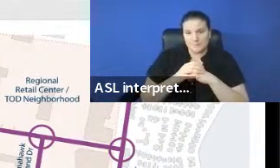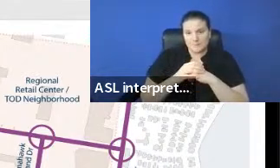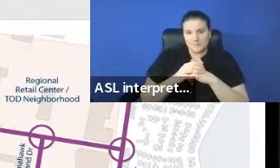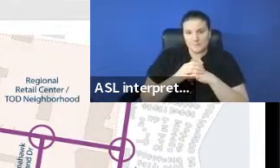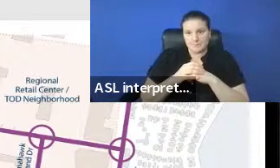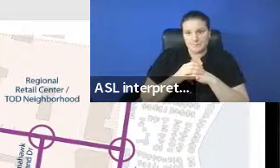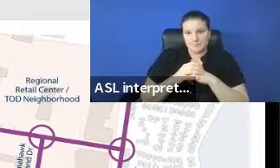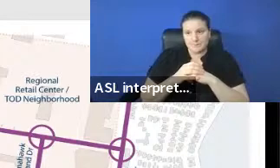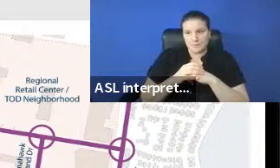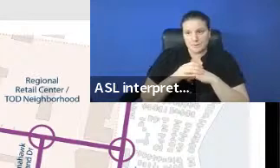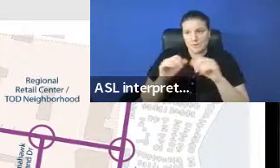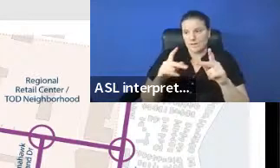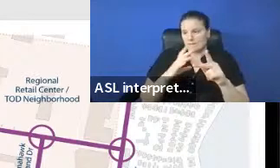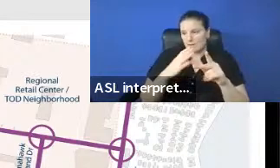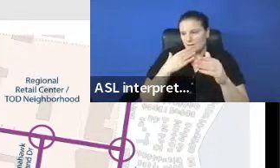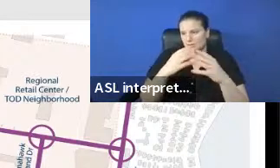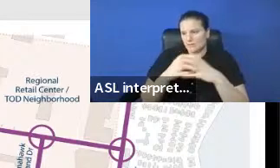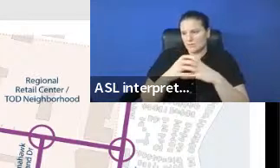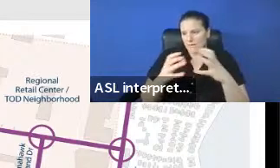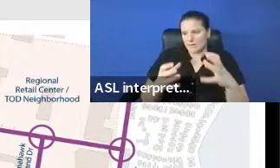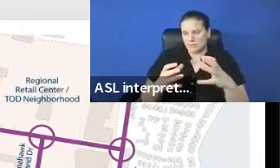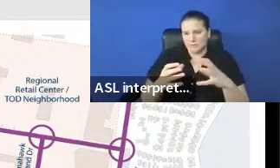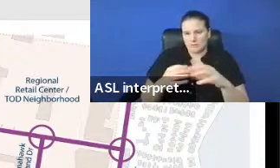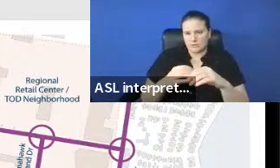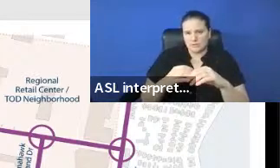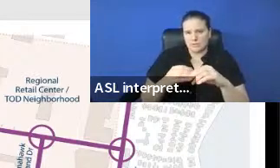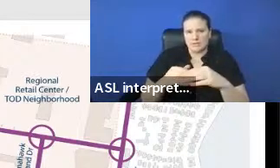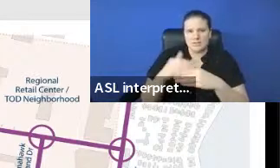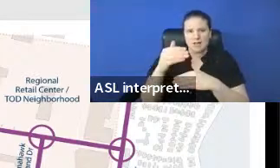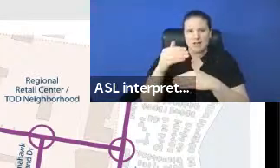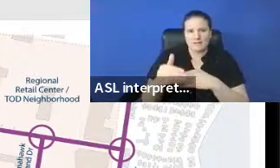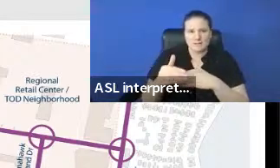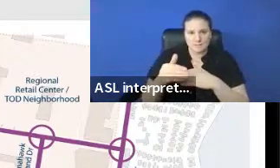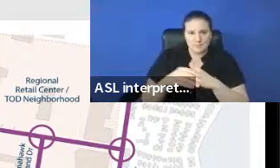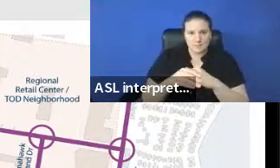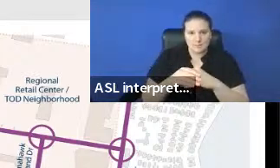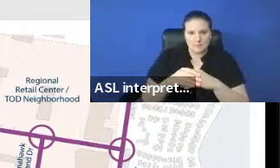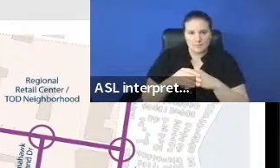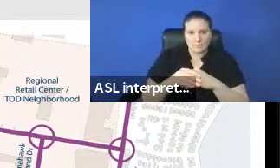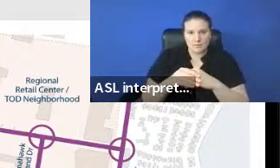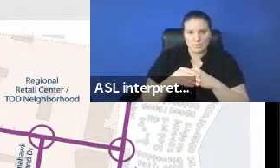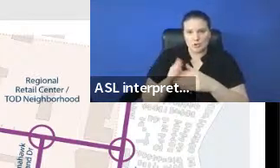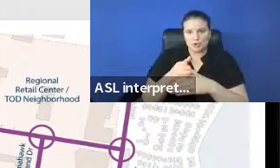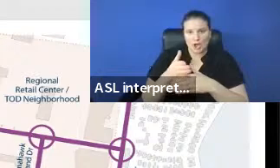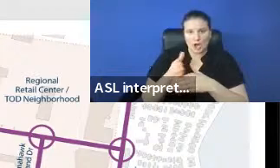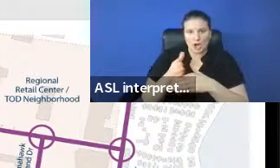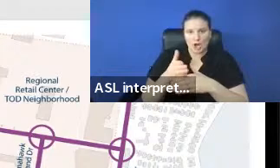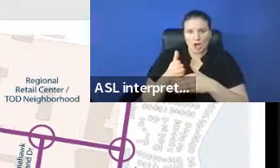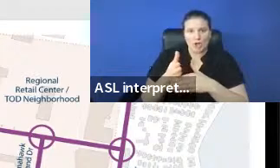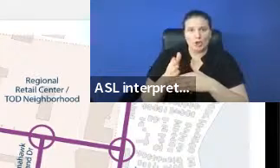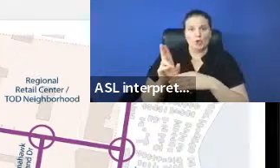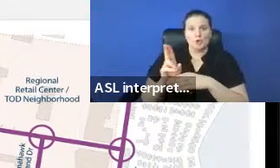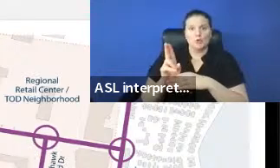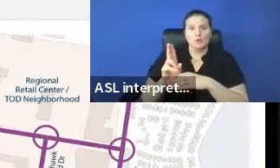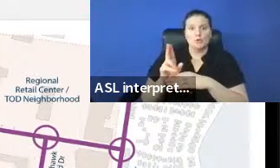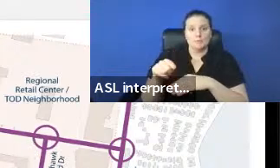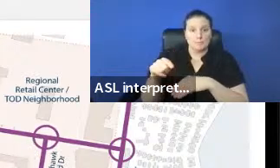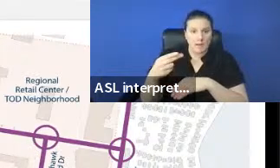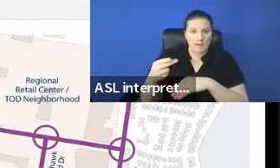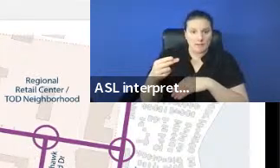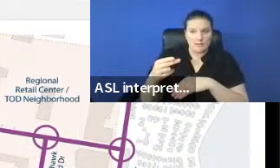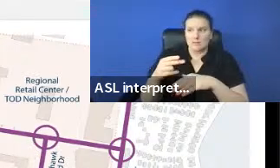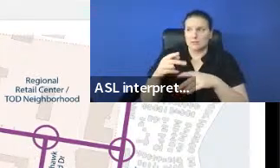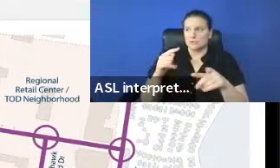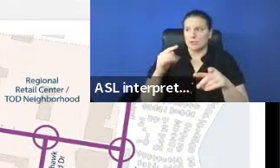right, thanks so much. So next up are the shared use path. And